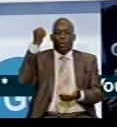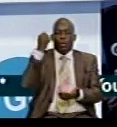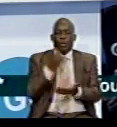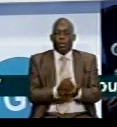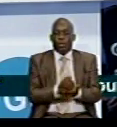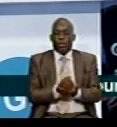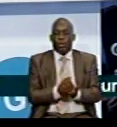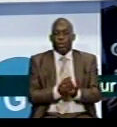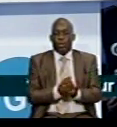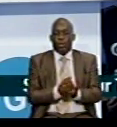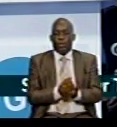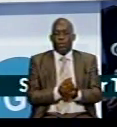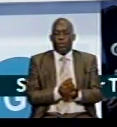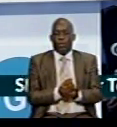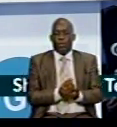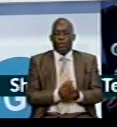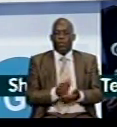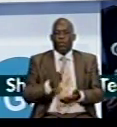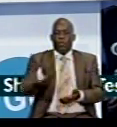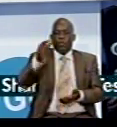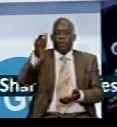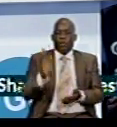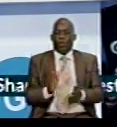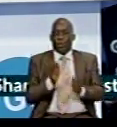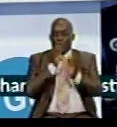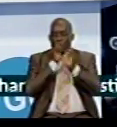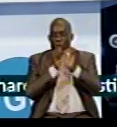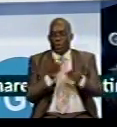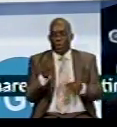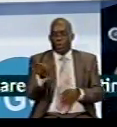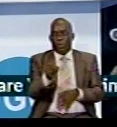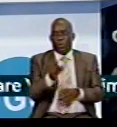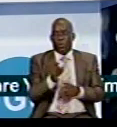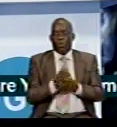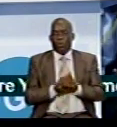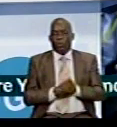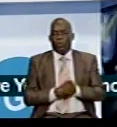Amen. Amen. God bless you. Que Dieu vous bénisse.